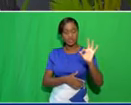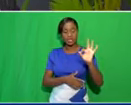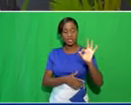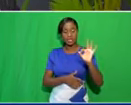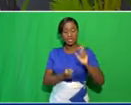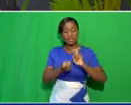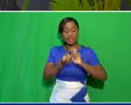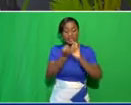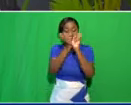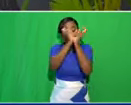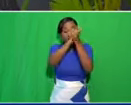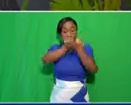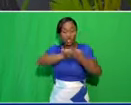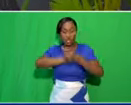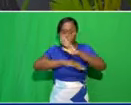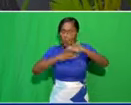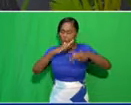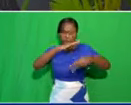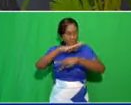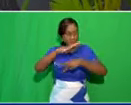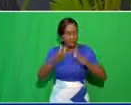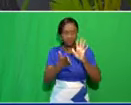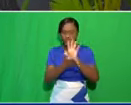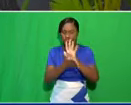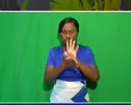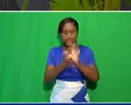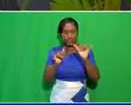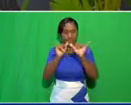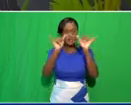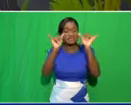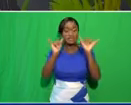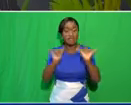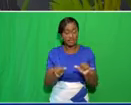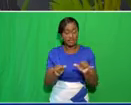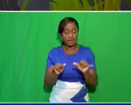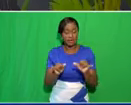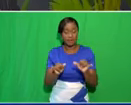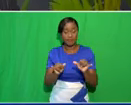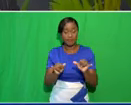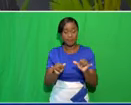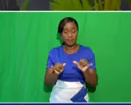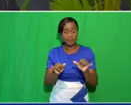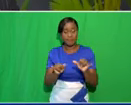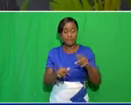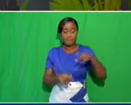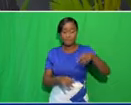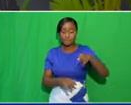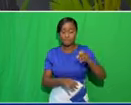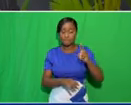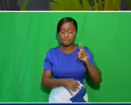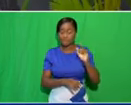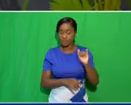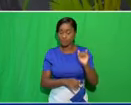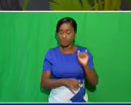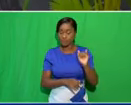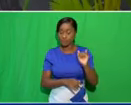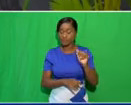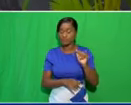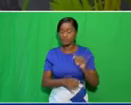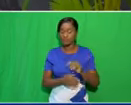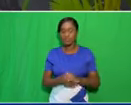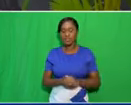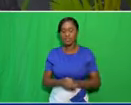the entire primary school system in what they call Perry. And let me go and finish that very fast by saying